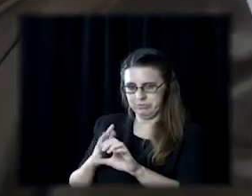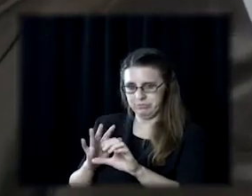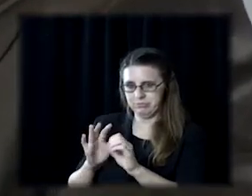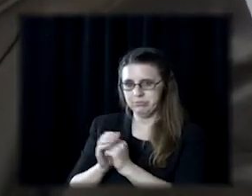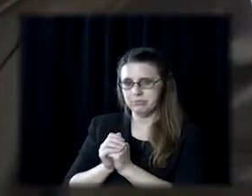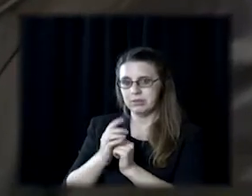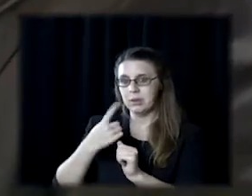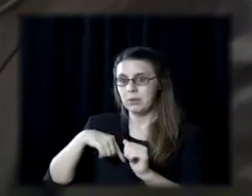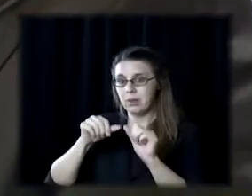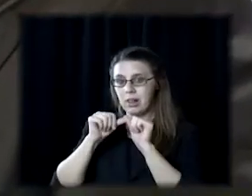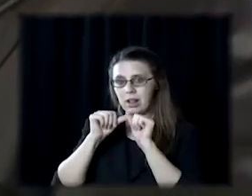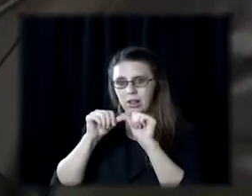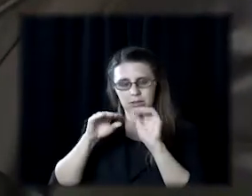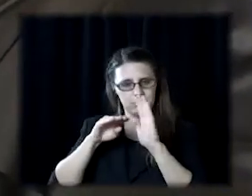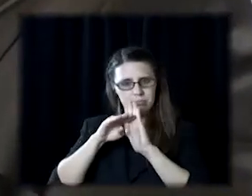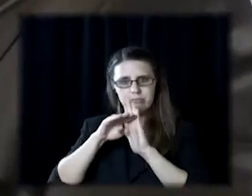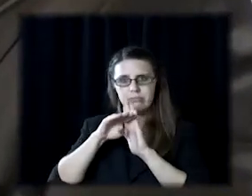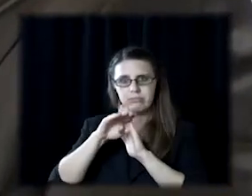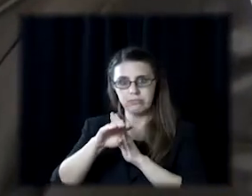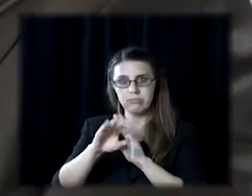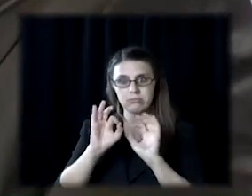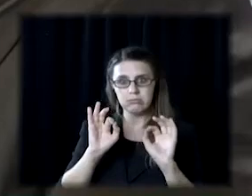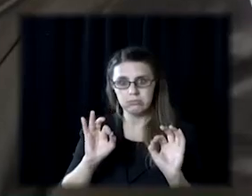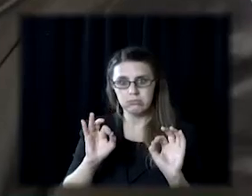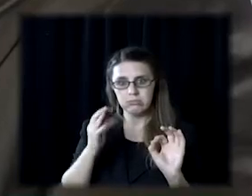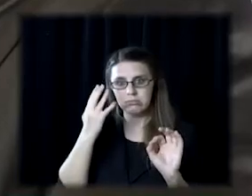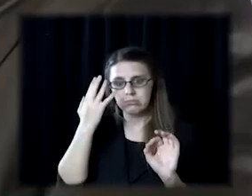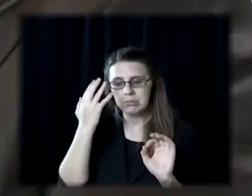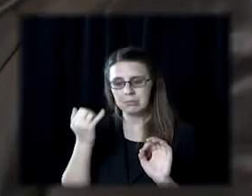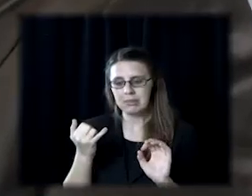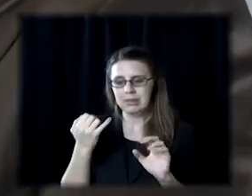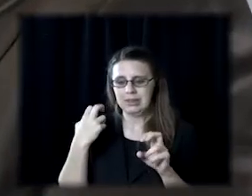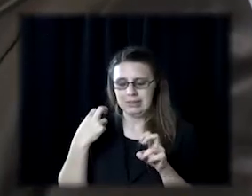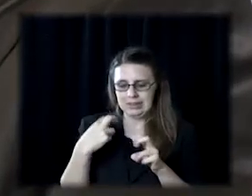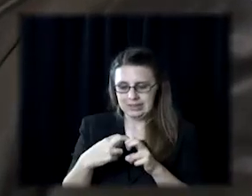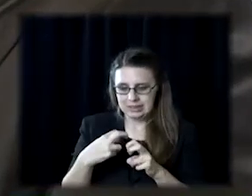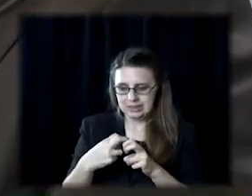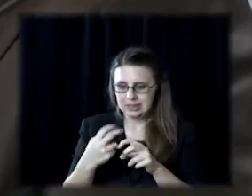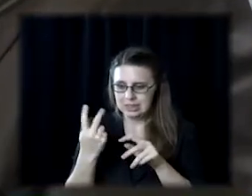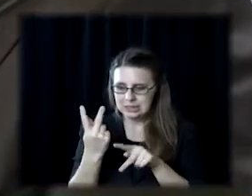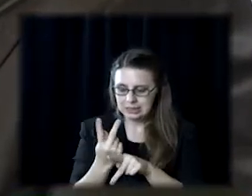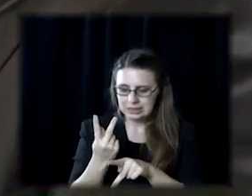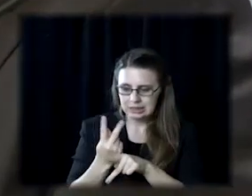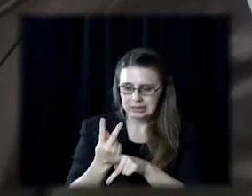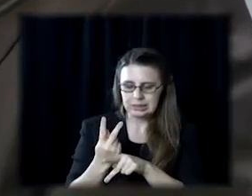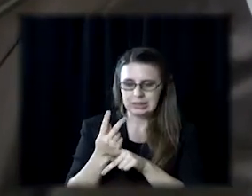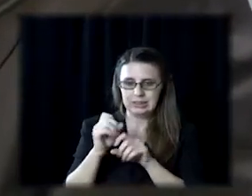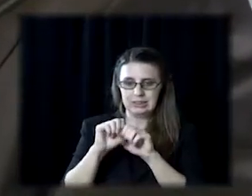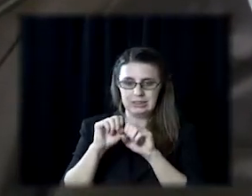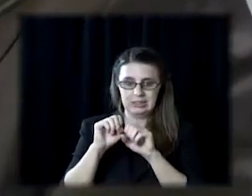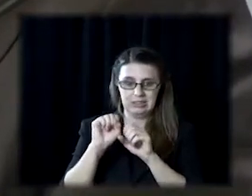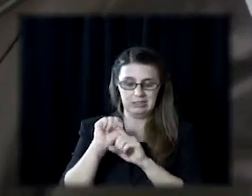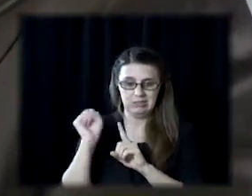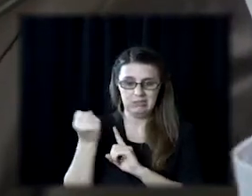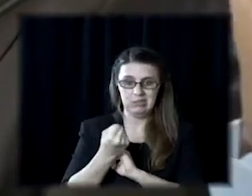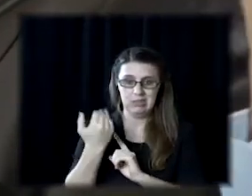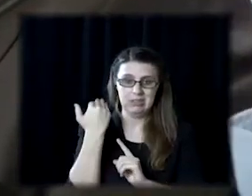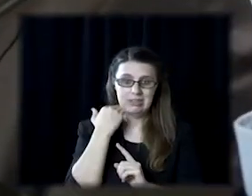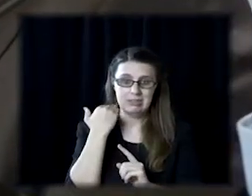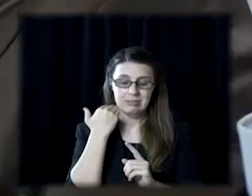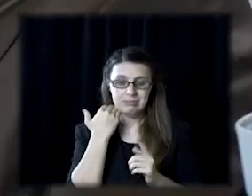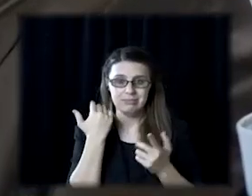have sustained what we have because of the very difficult, precarious situation we're in a bankruptcy